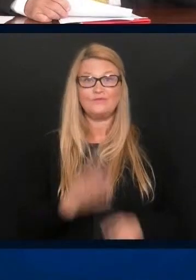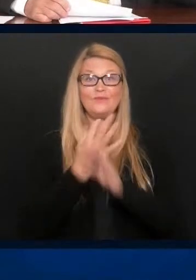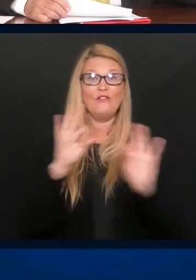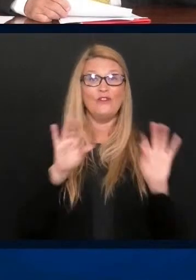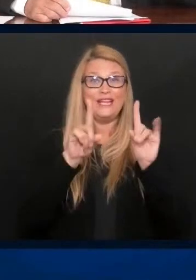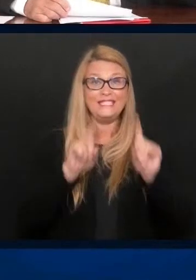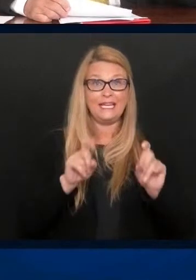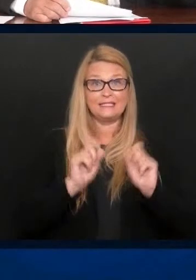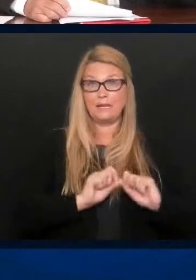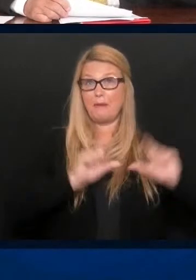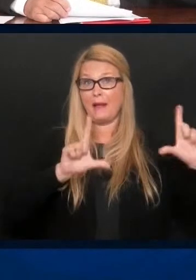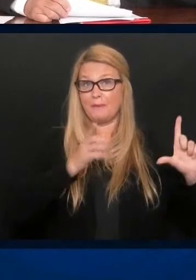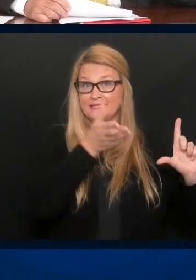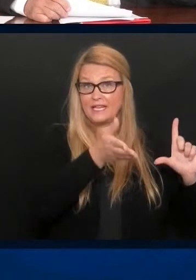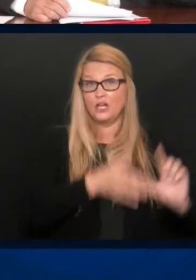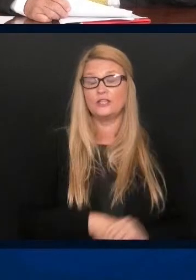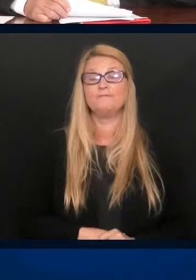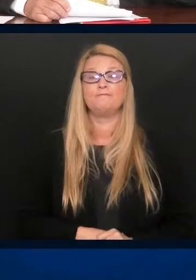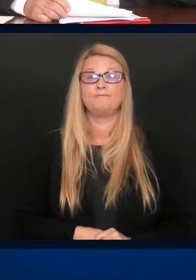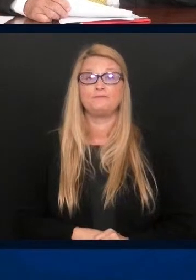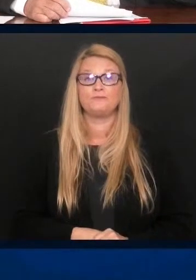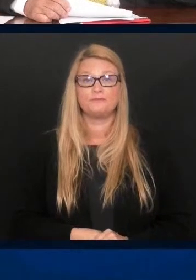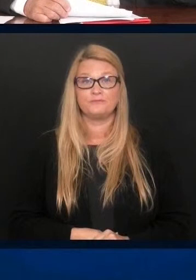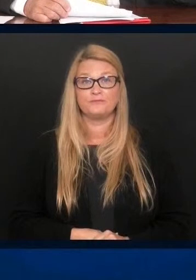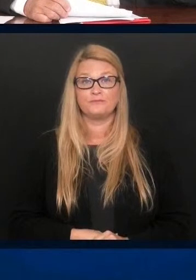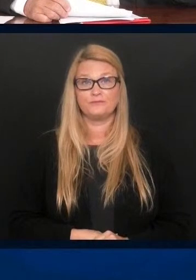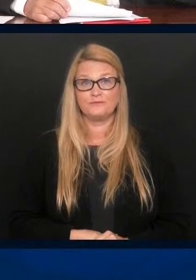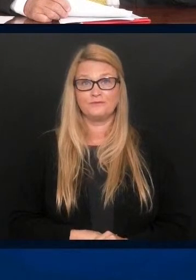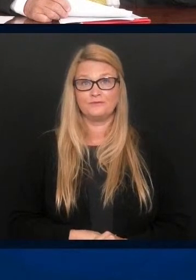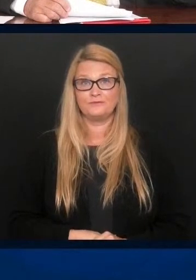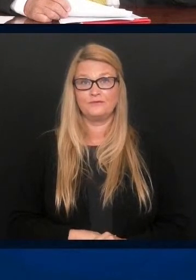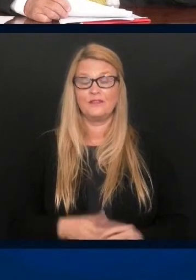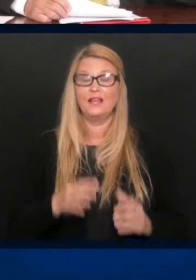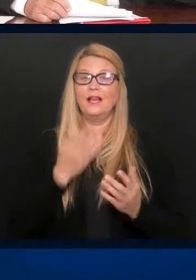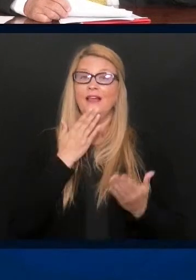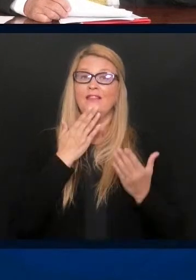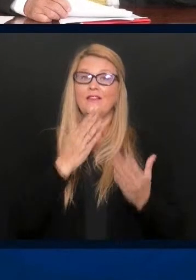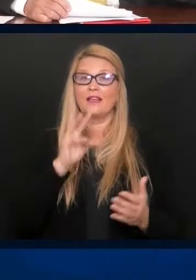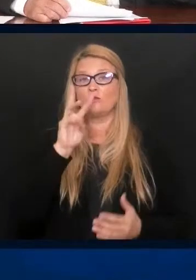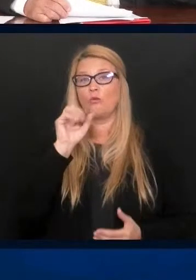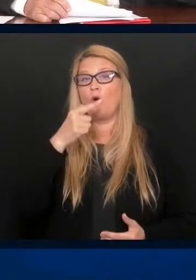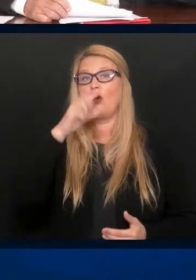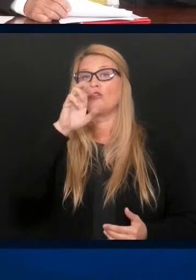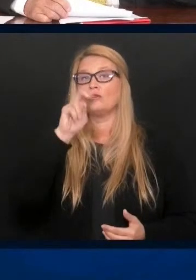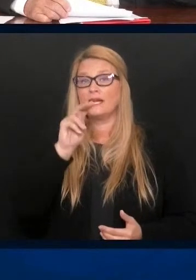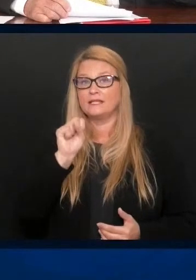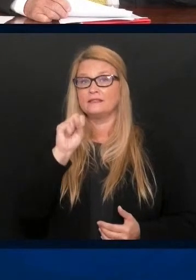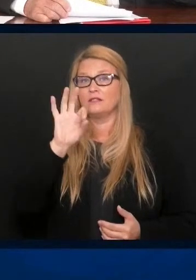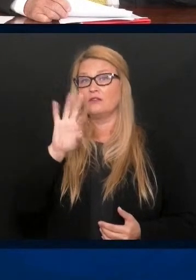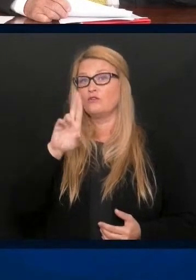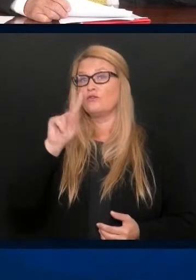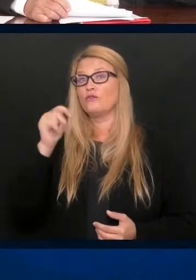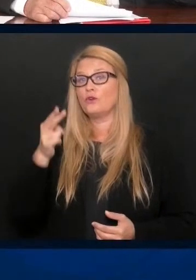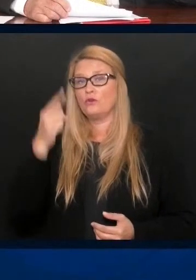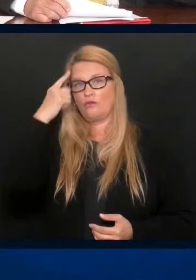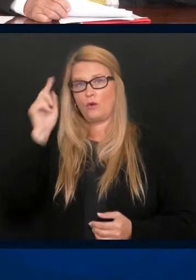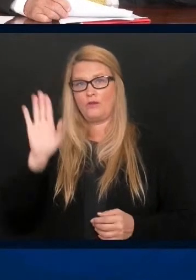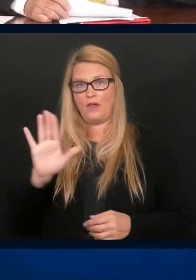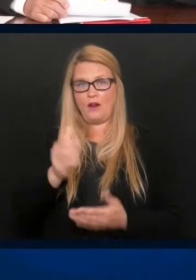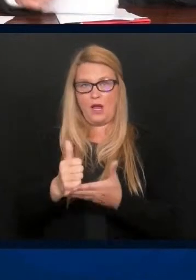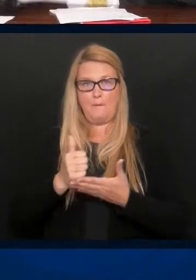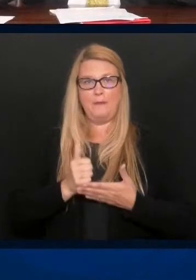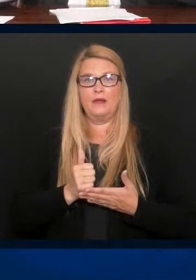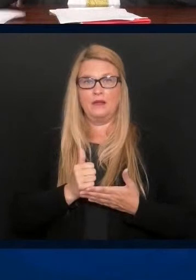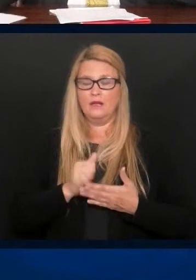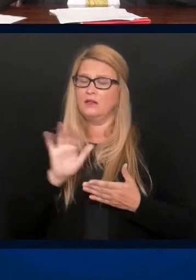testing's all up. You've got it all there. Our special thanks again to Walgreens and Fruth for what all they've done. You know,